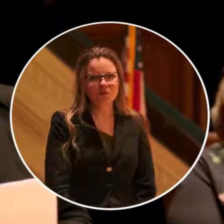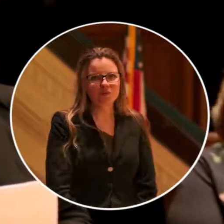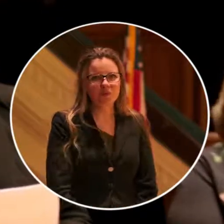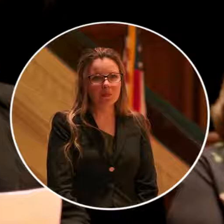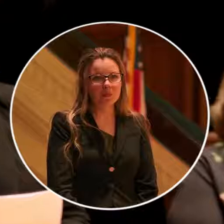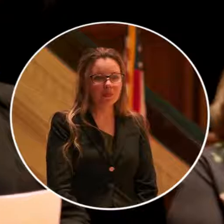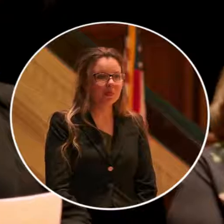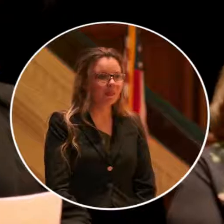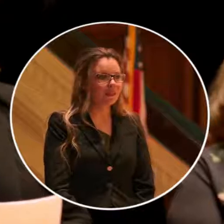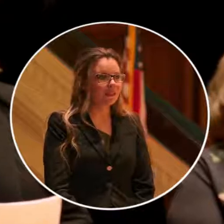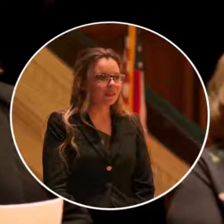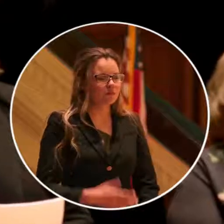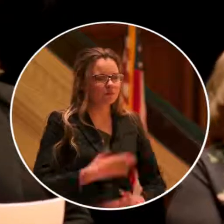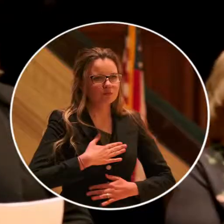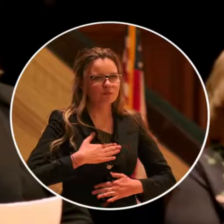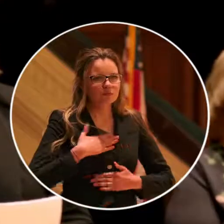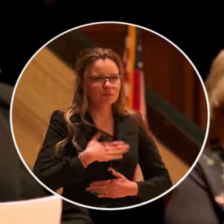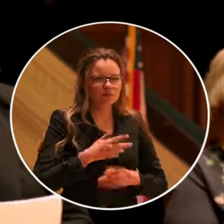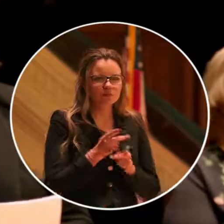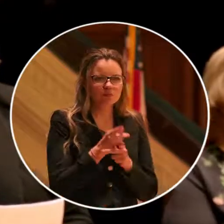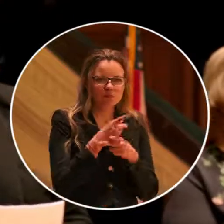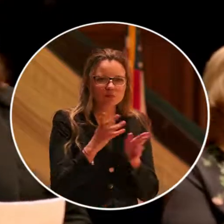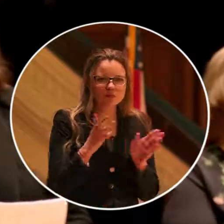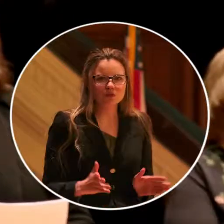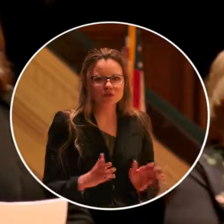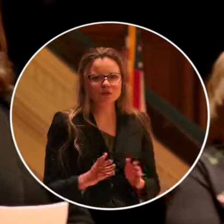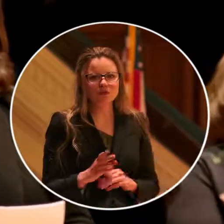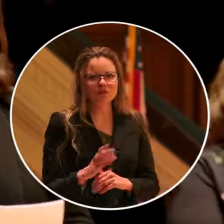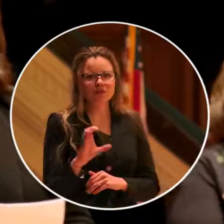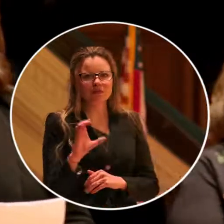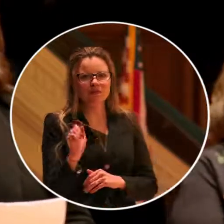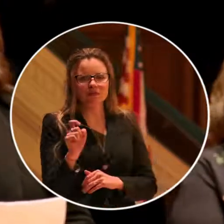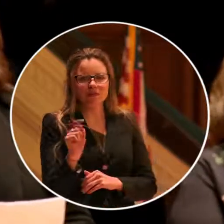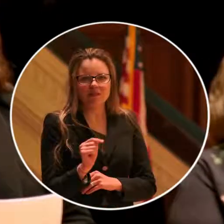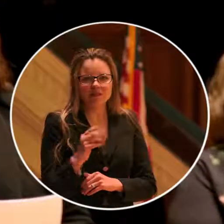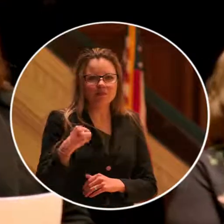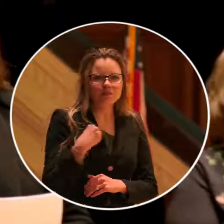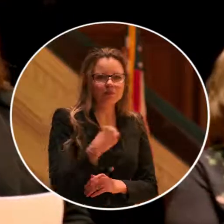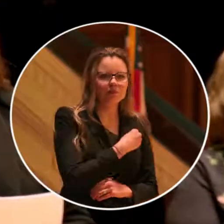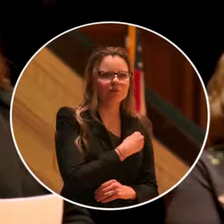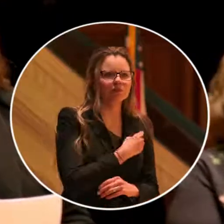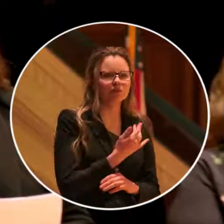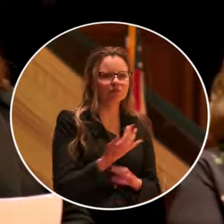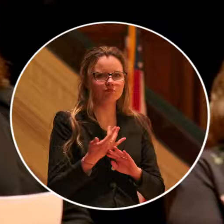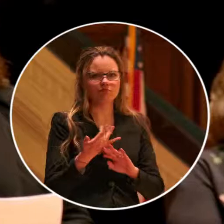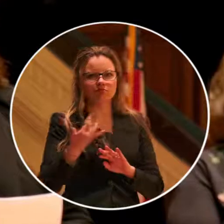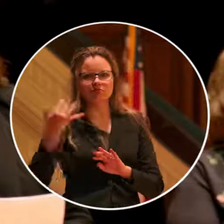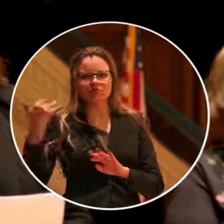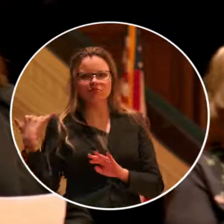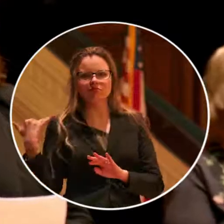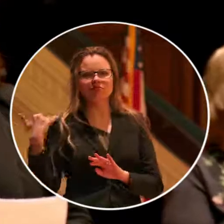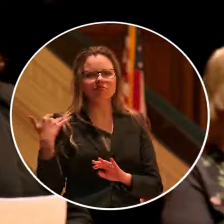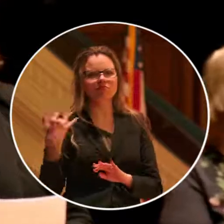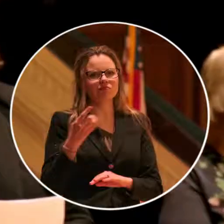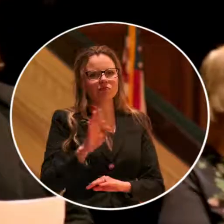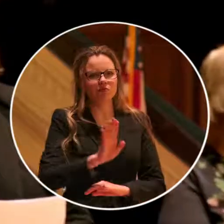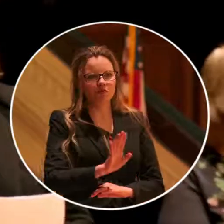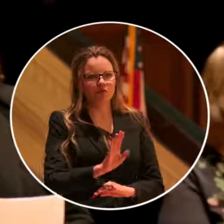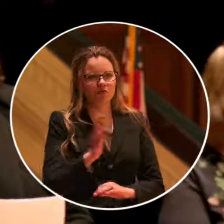owe a debt of gratitude to the producers and the cast members that came before us. Your success made this